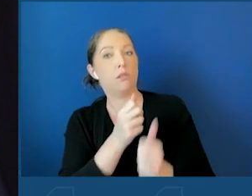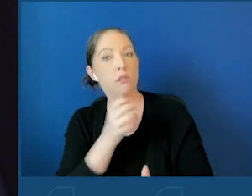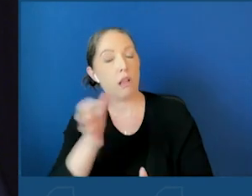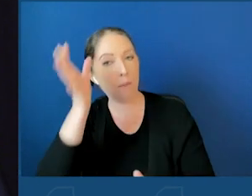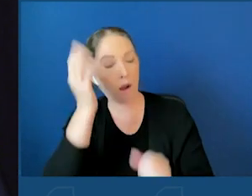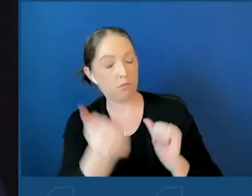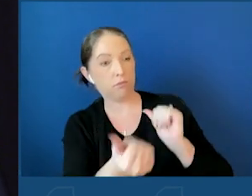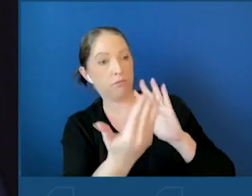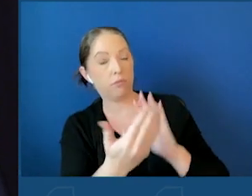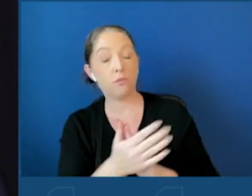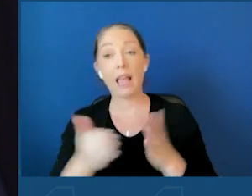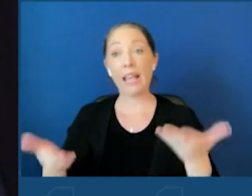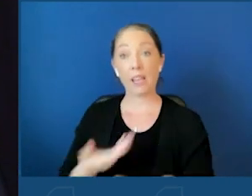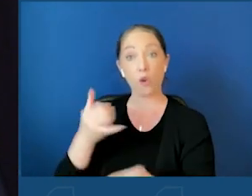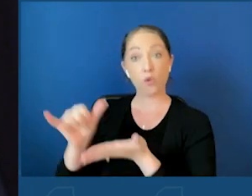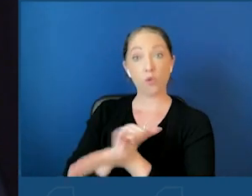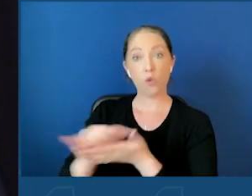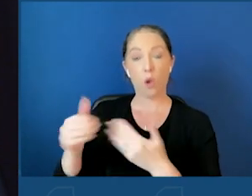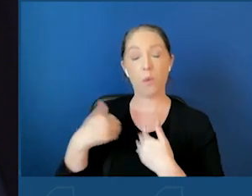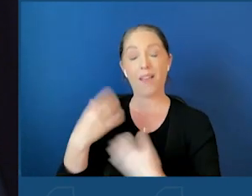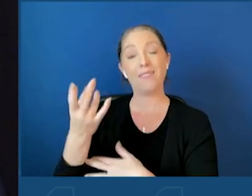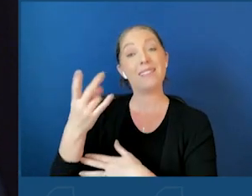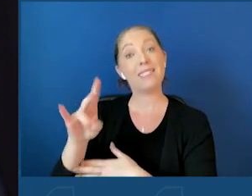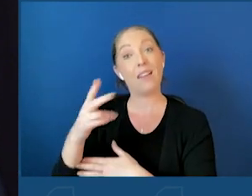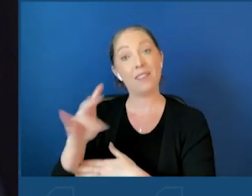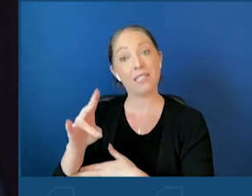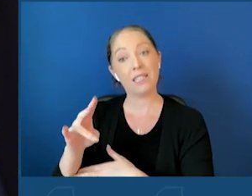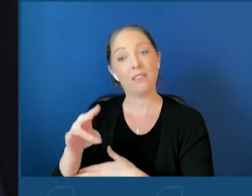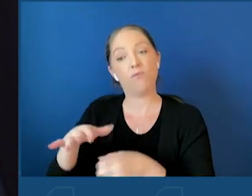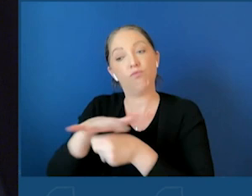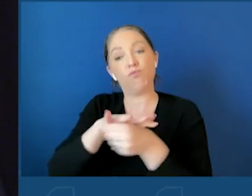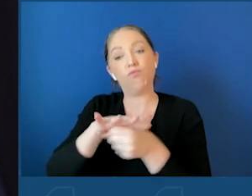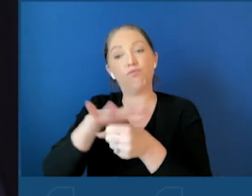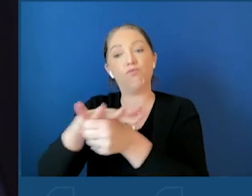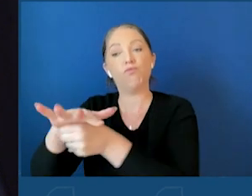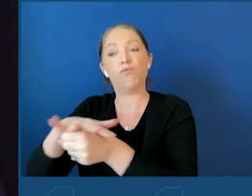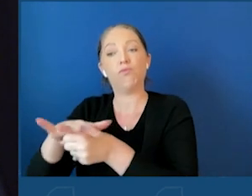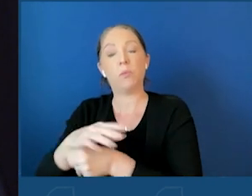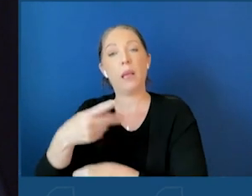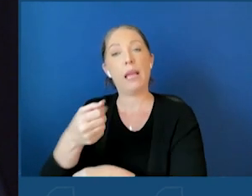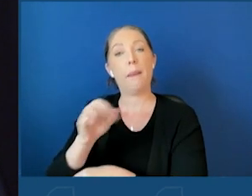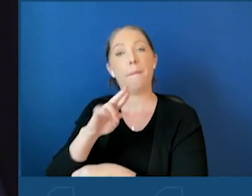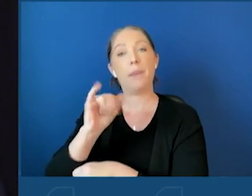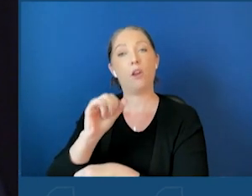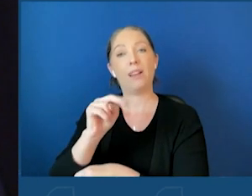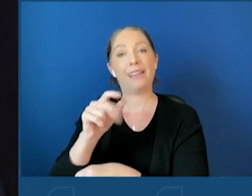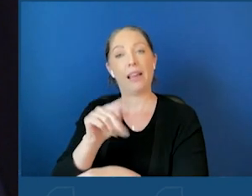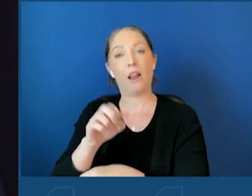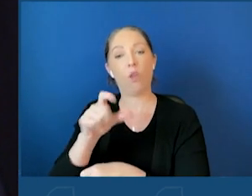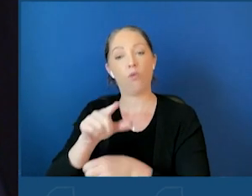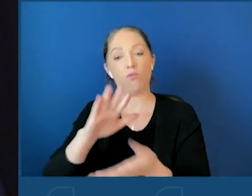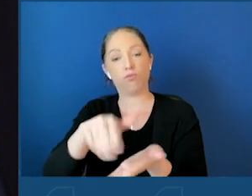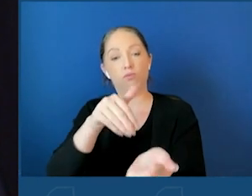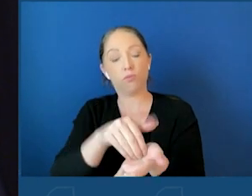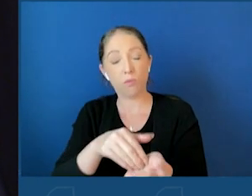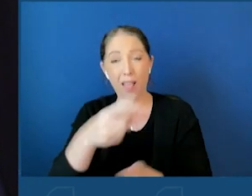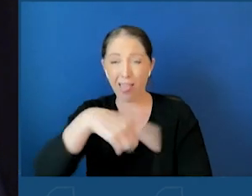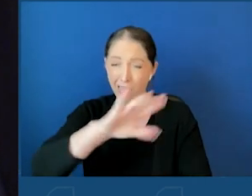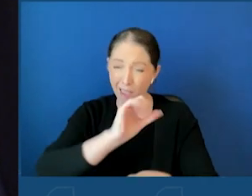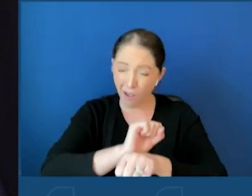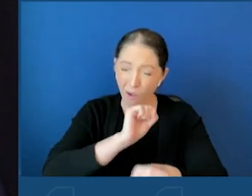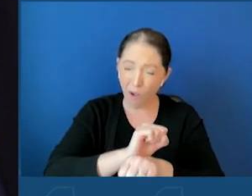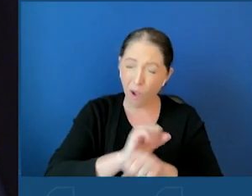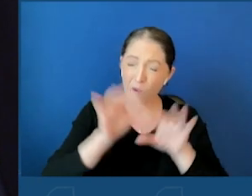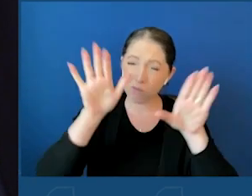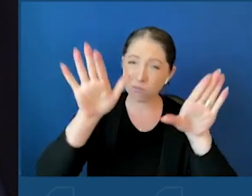17 regional perinatal centers across the state. The amazing work they do for moms and babies, including